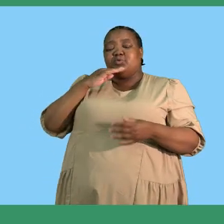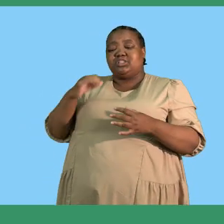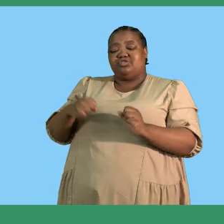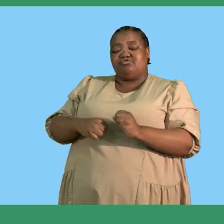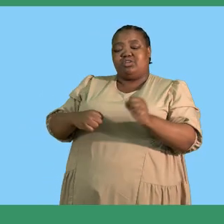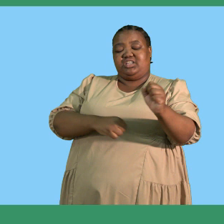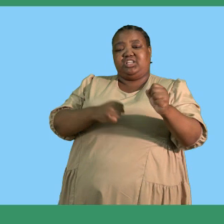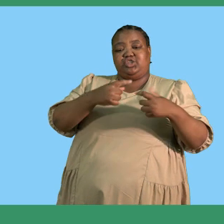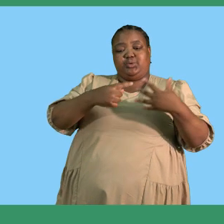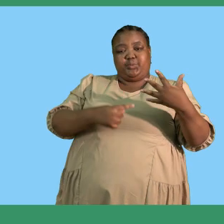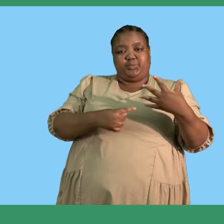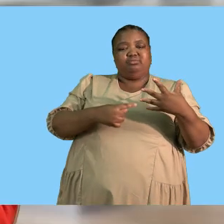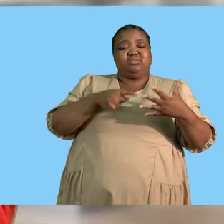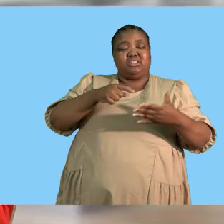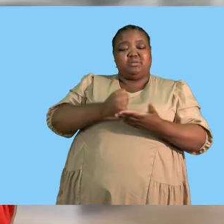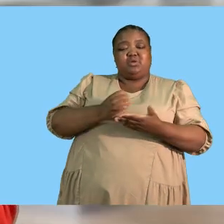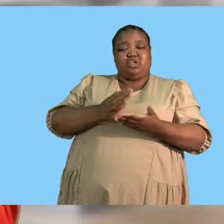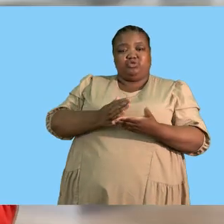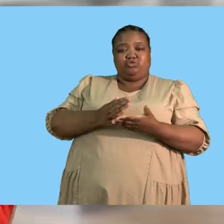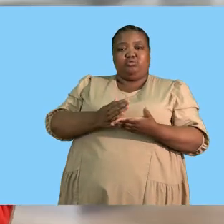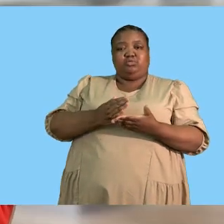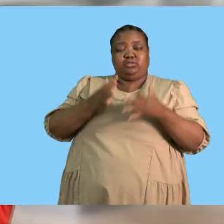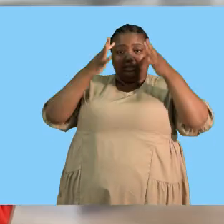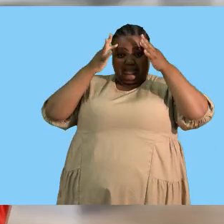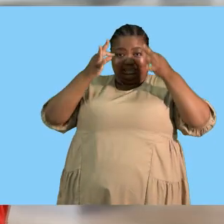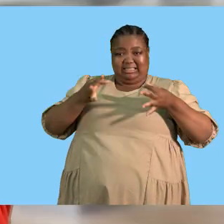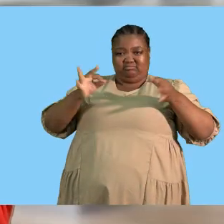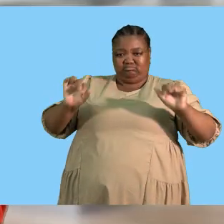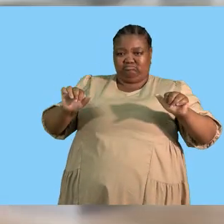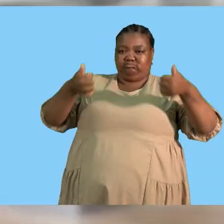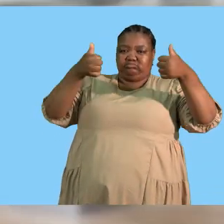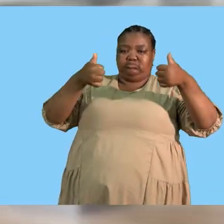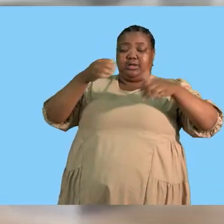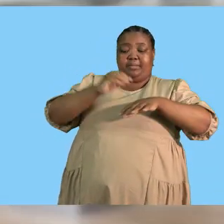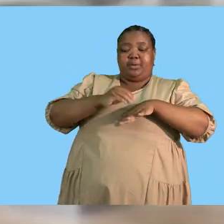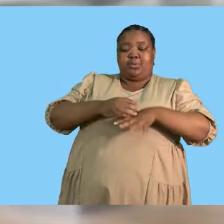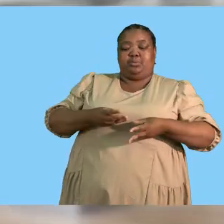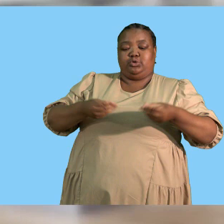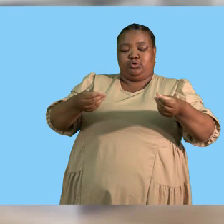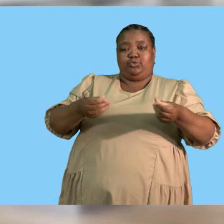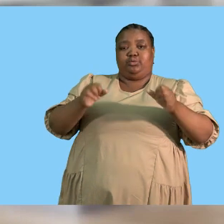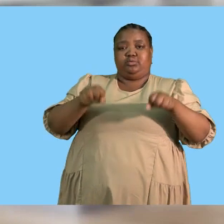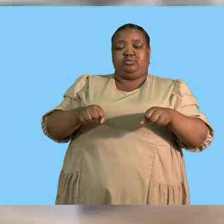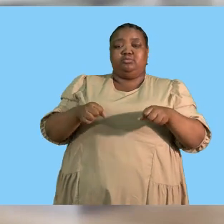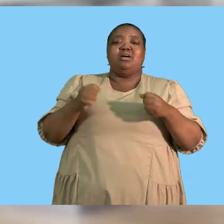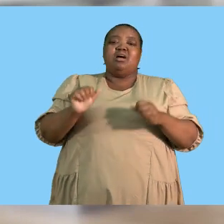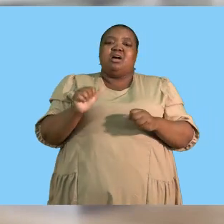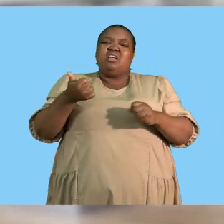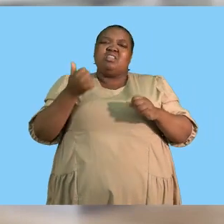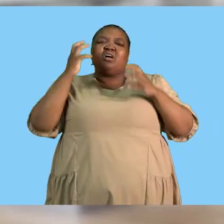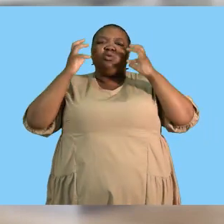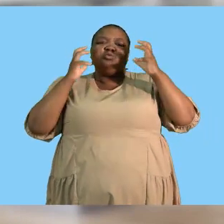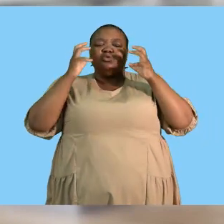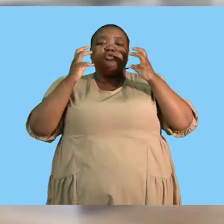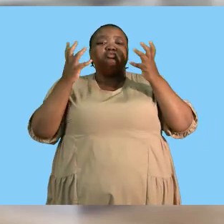different strategies to make sure that we take the correct decision when we are solving a problem. Another confusion that